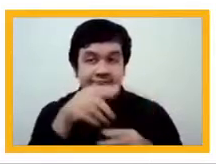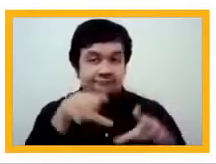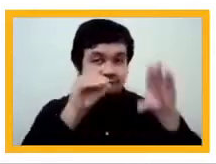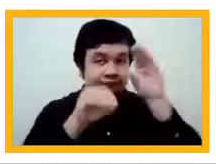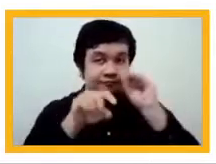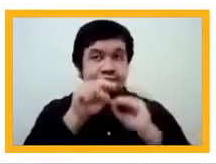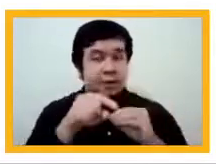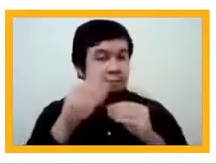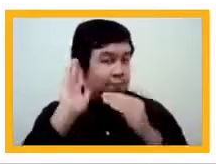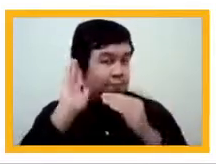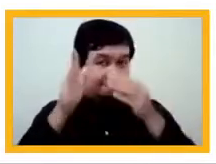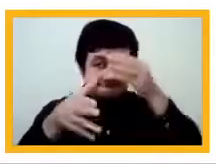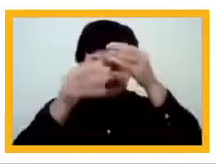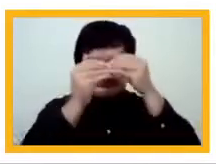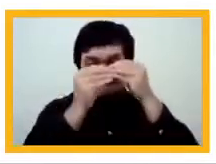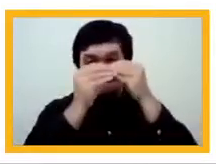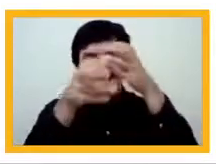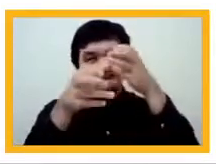digital transport